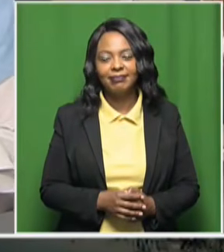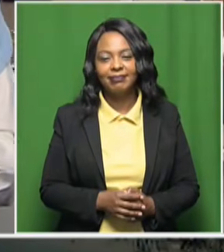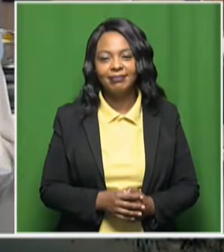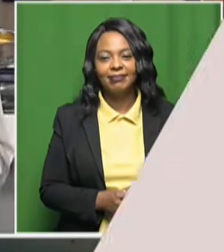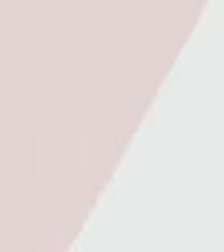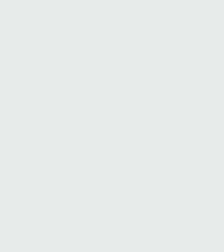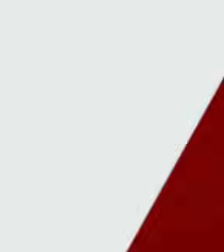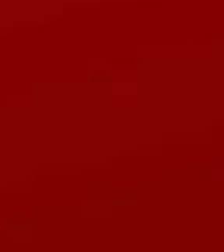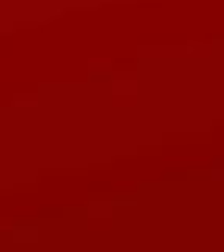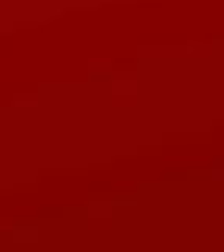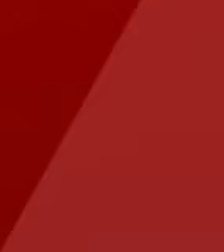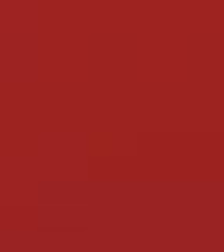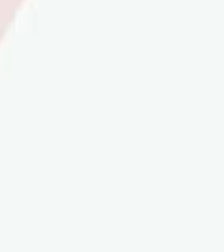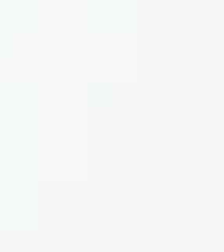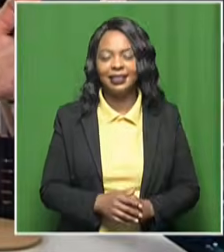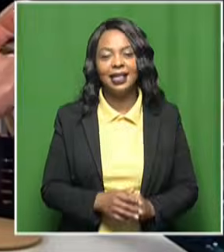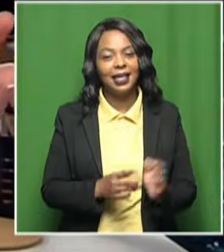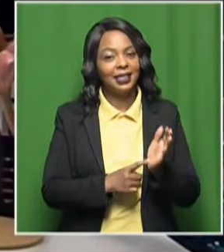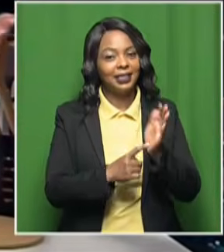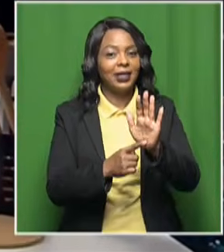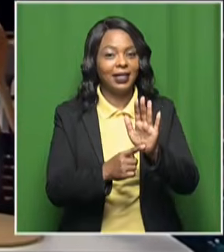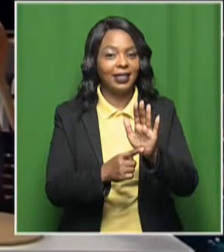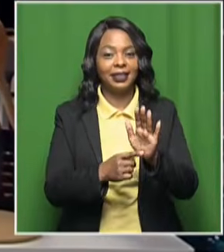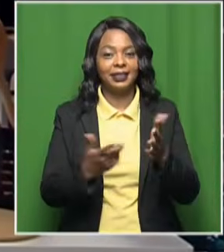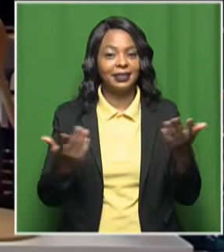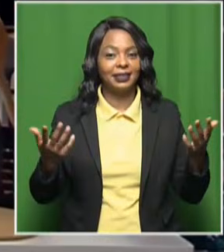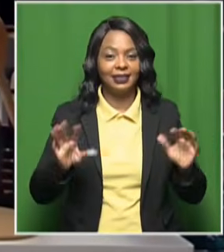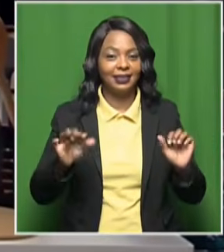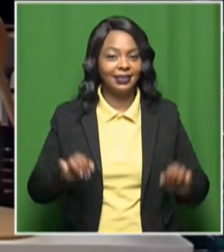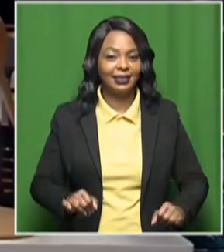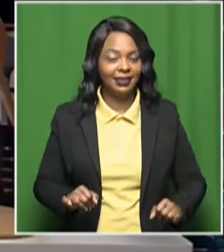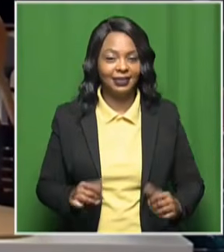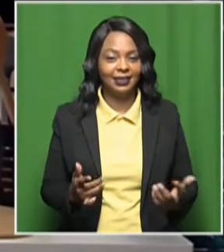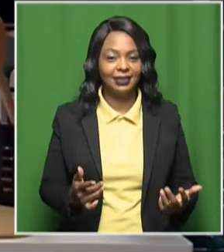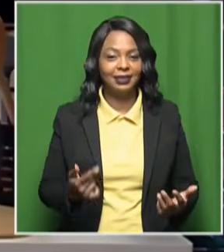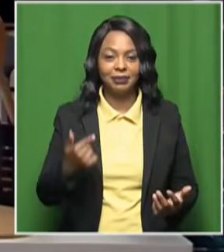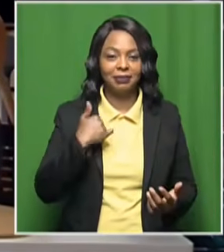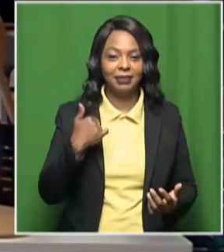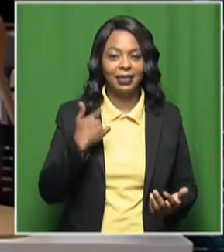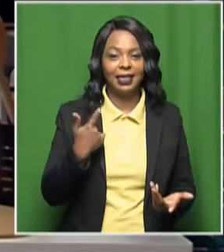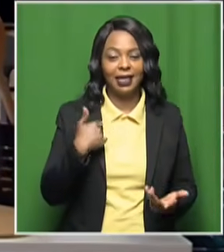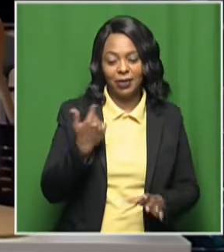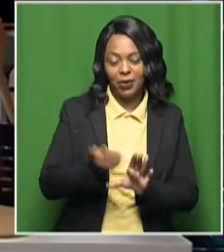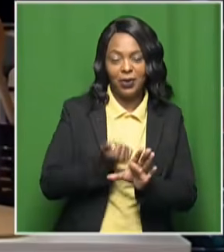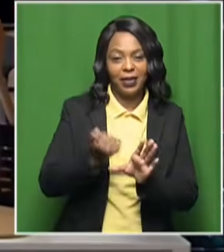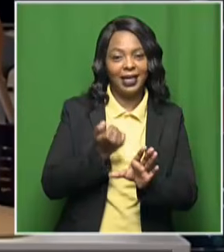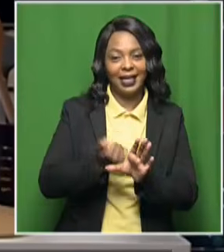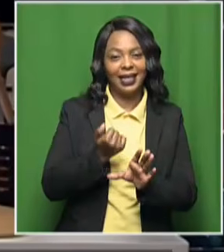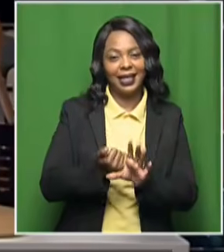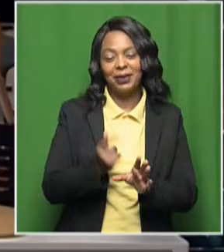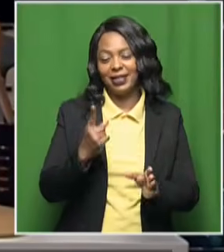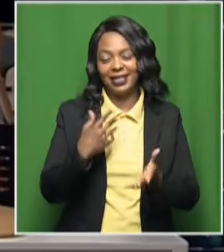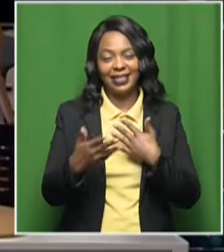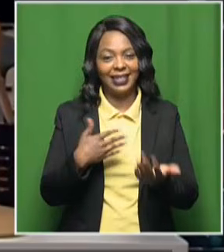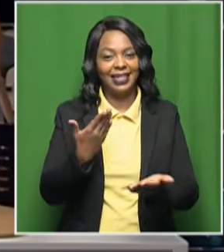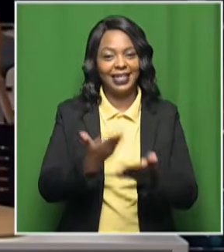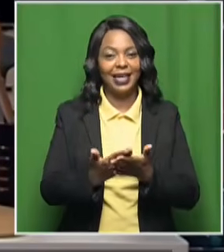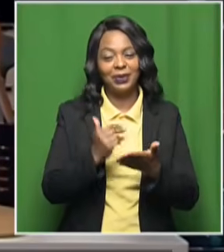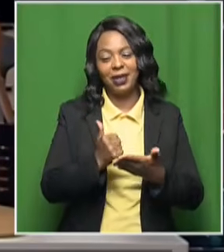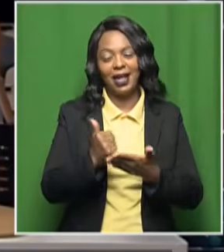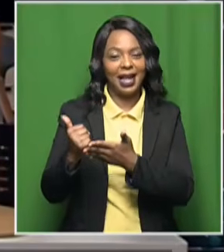Yeah, indeed, it is showtime. I've got it on. I've already been behind the stove doing what I can do to try and help Chef Nonts,